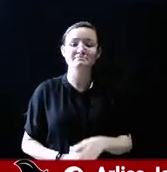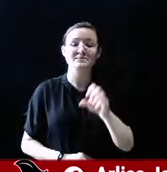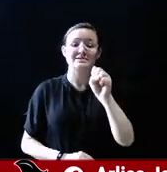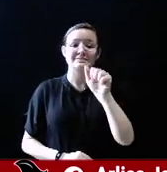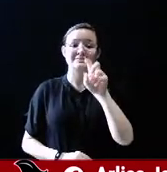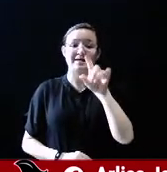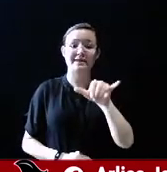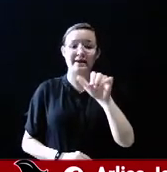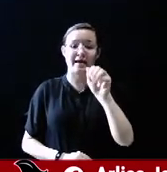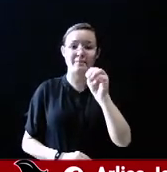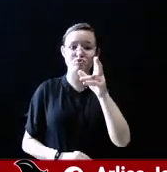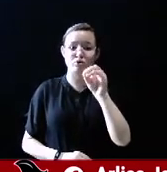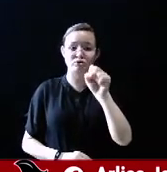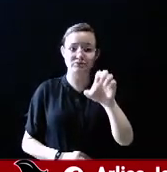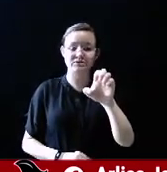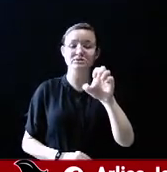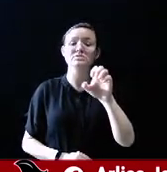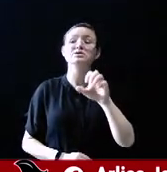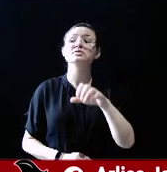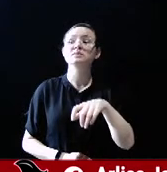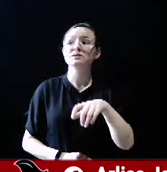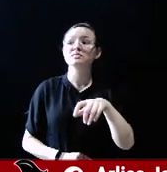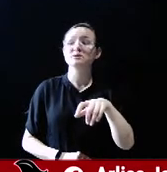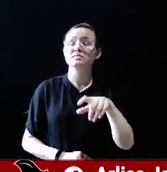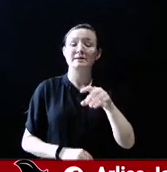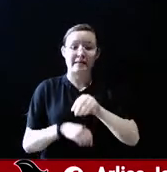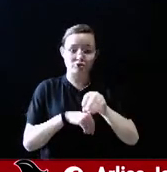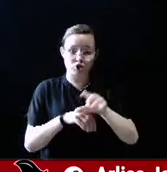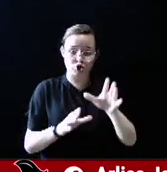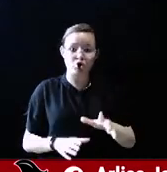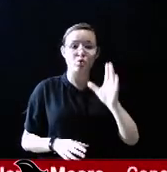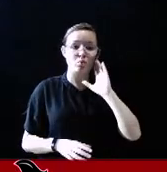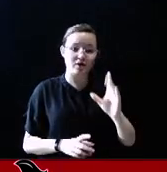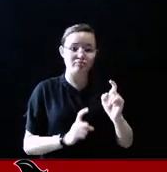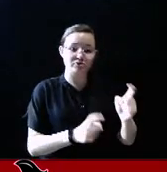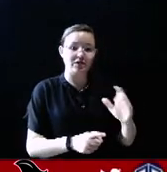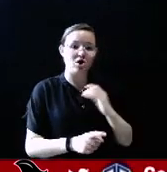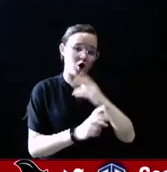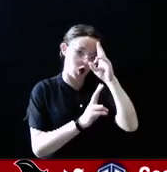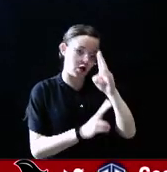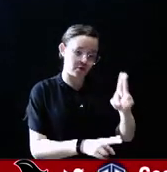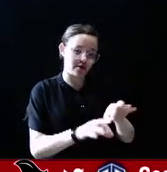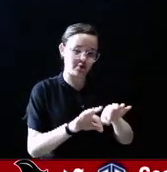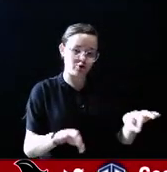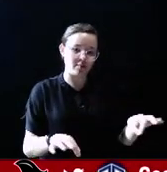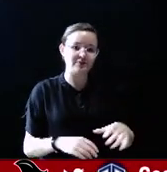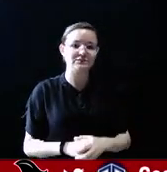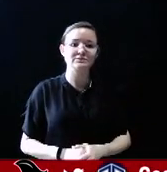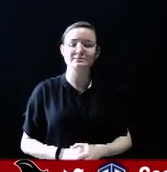Sadie Ambrose, Goose Creek Memorial Counselor, will be presenting our honorary diplomas.